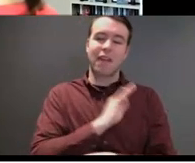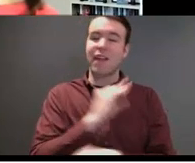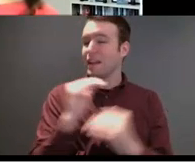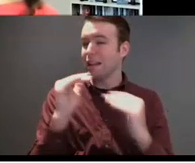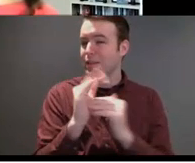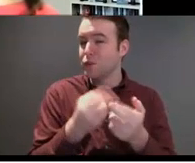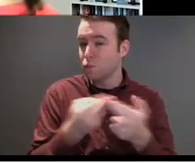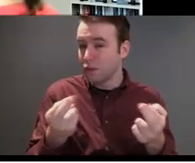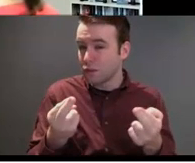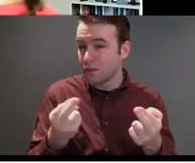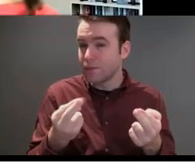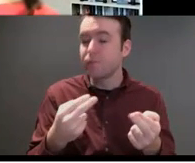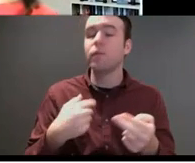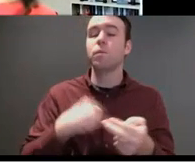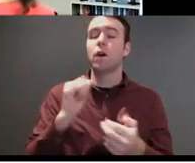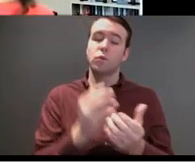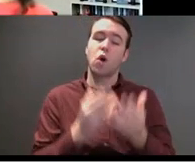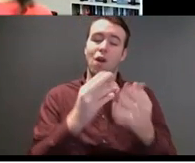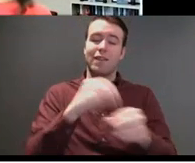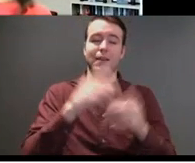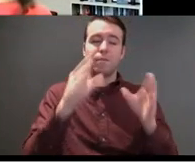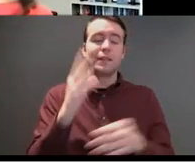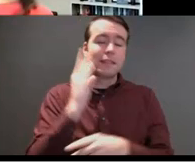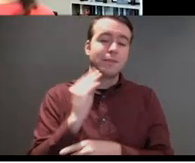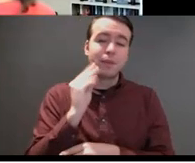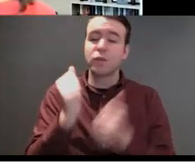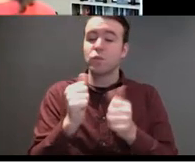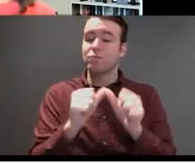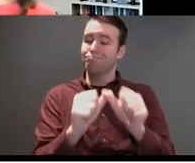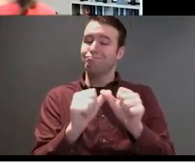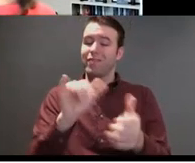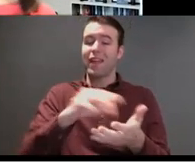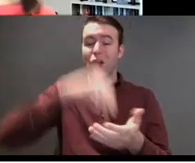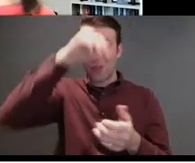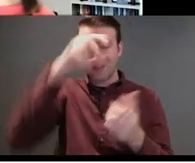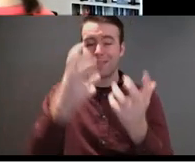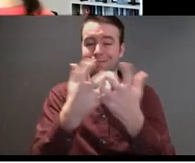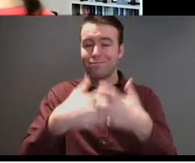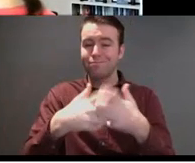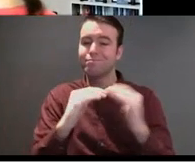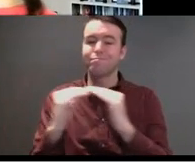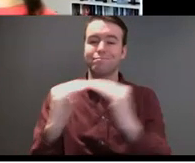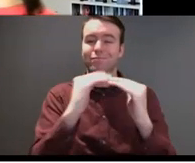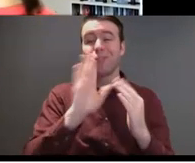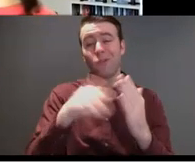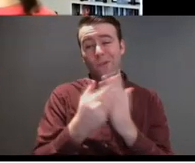resources. We also wanted to offer an in-person experience that maintained that learning continuity for all of our